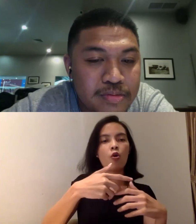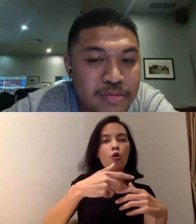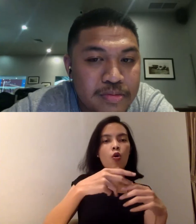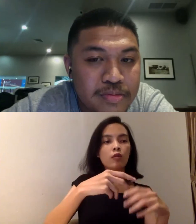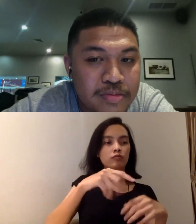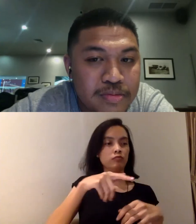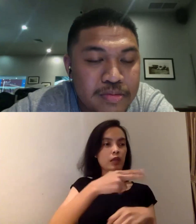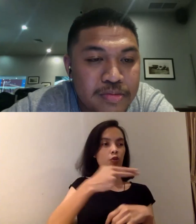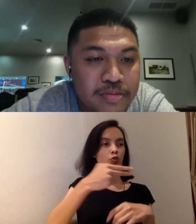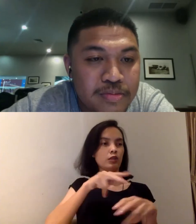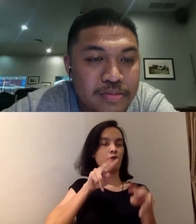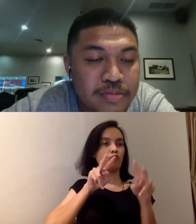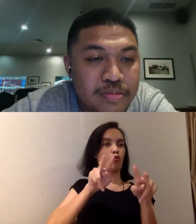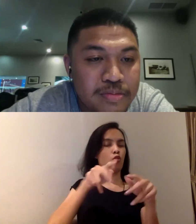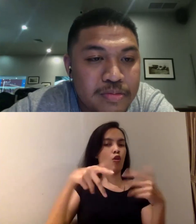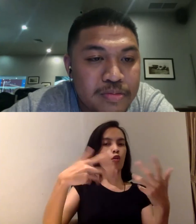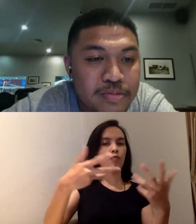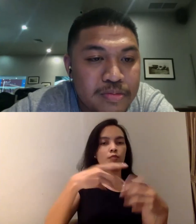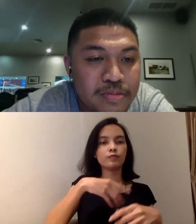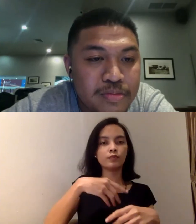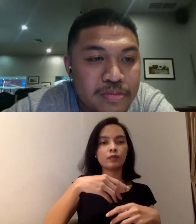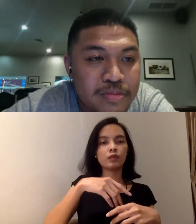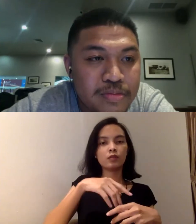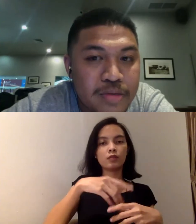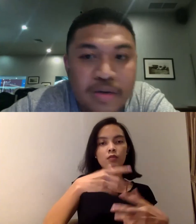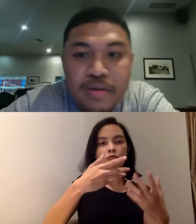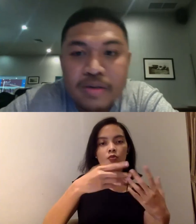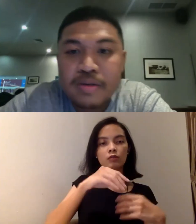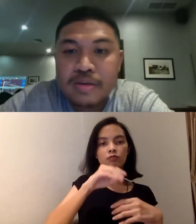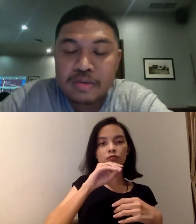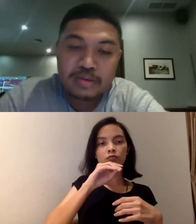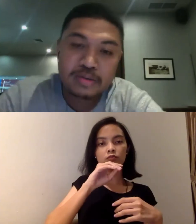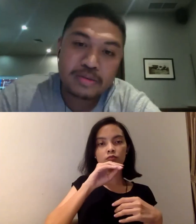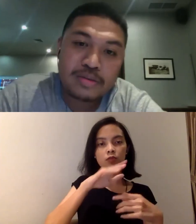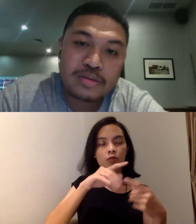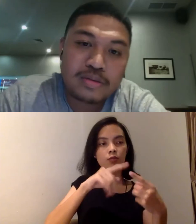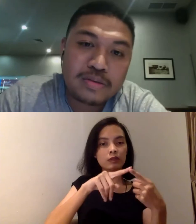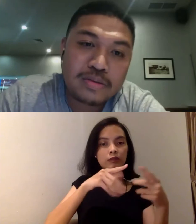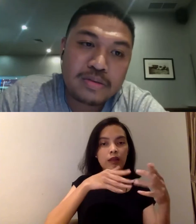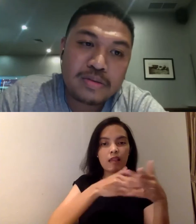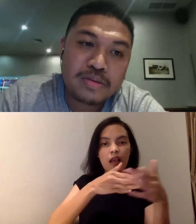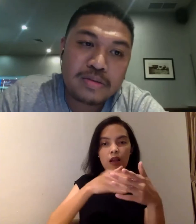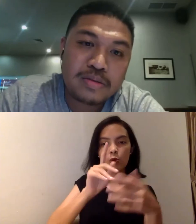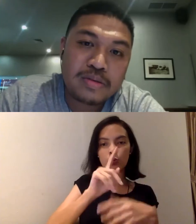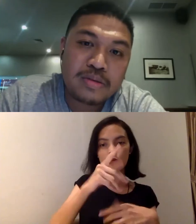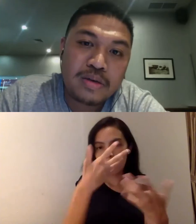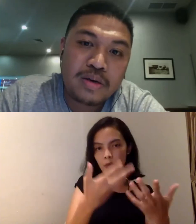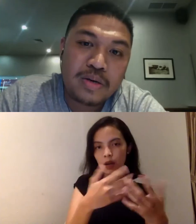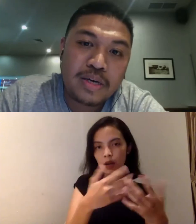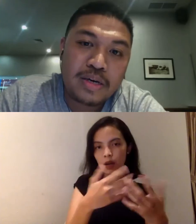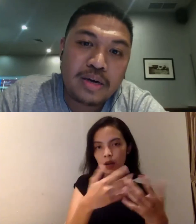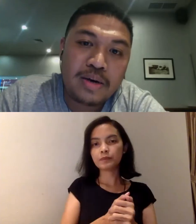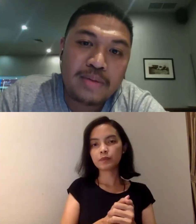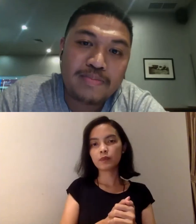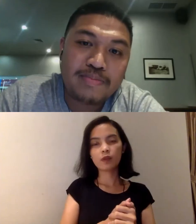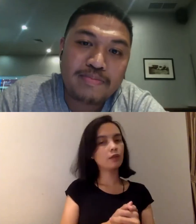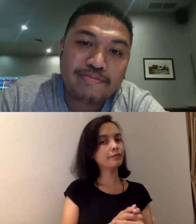one, challenges, two, best responses. Challenges first, what was that?